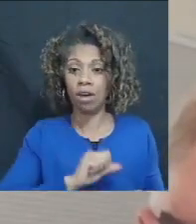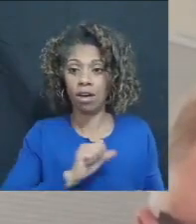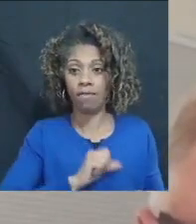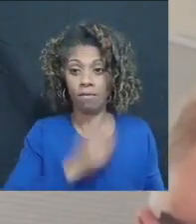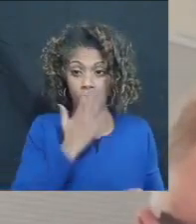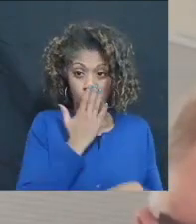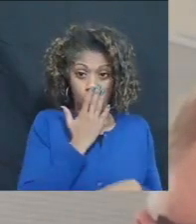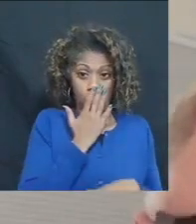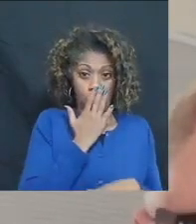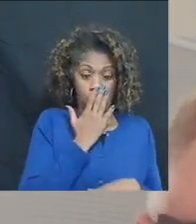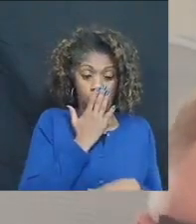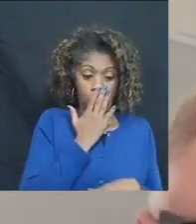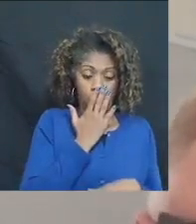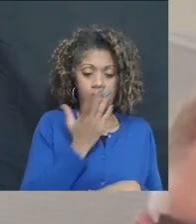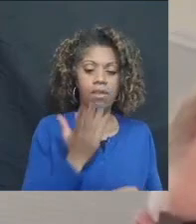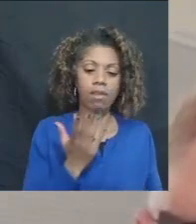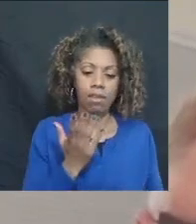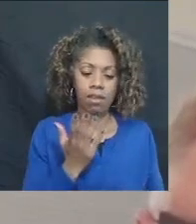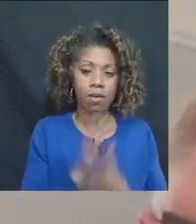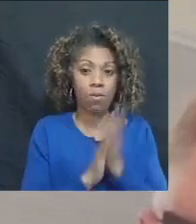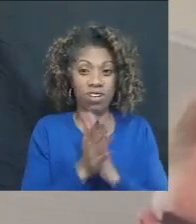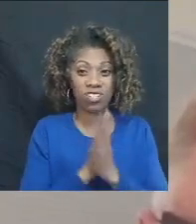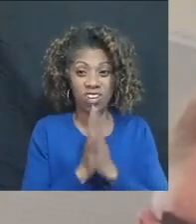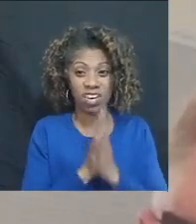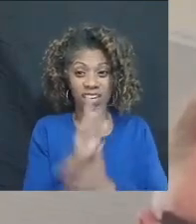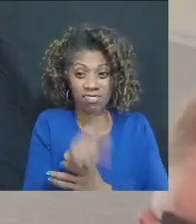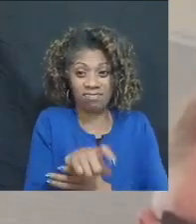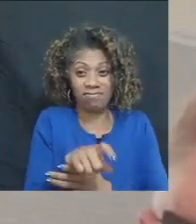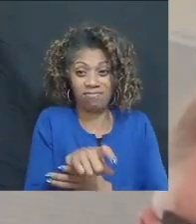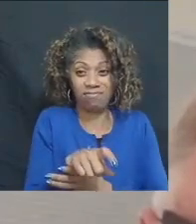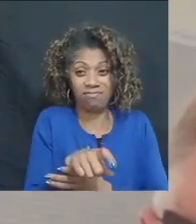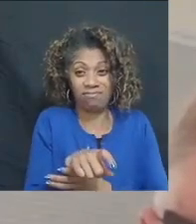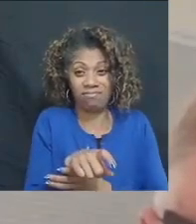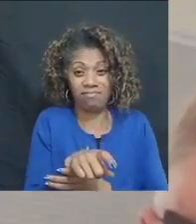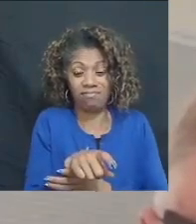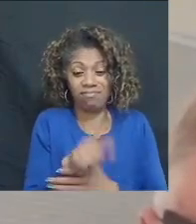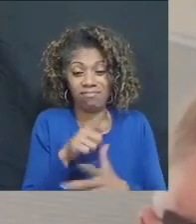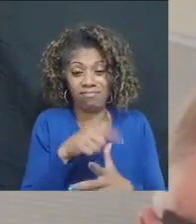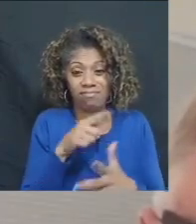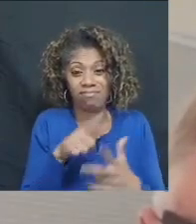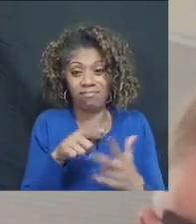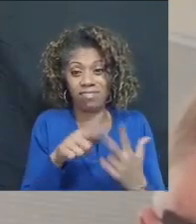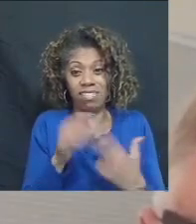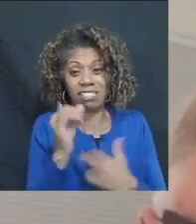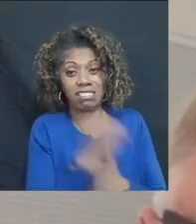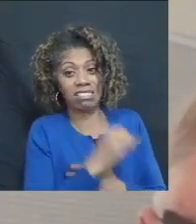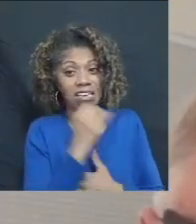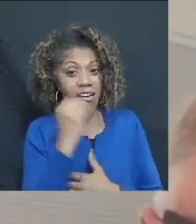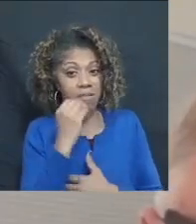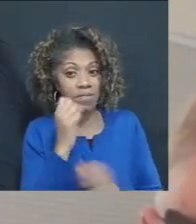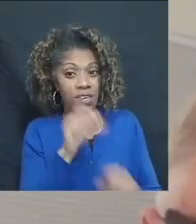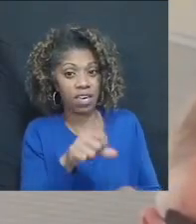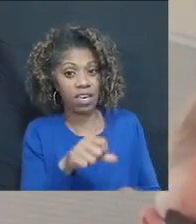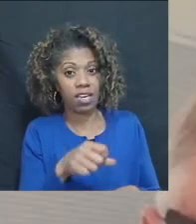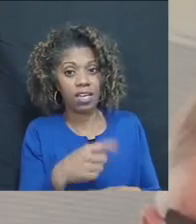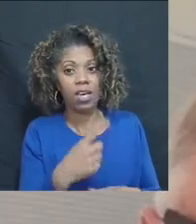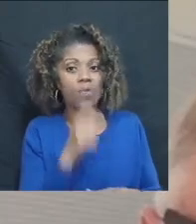have much to offer. Wash your hands. Right. There was kind of those three things that we could tell people to do because we had no vaccine.